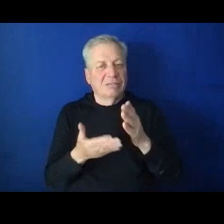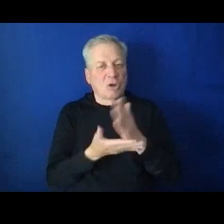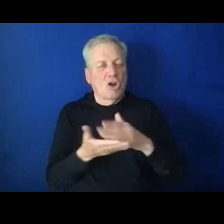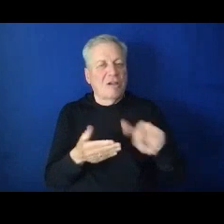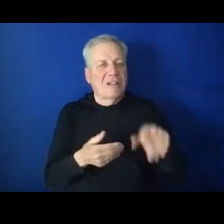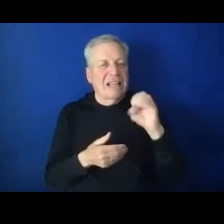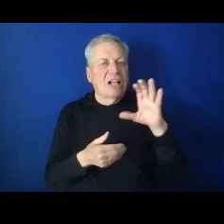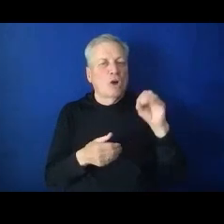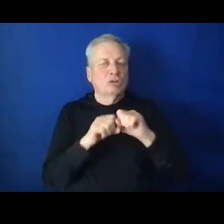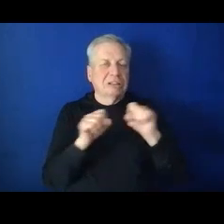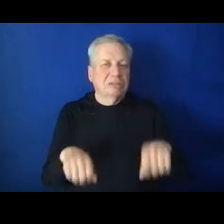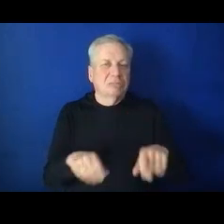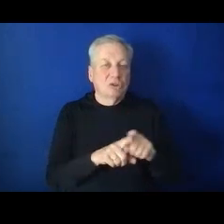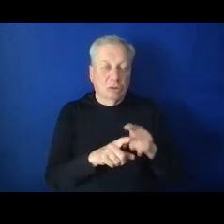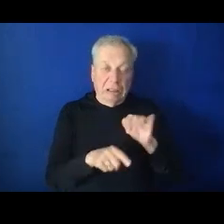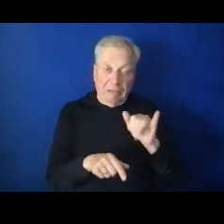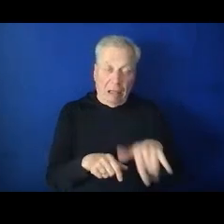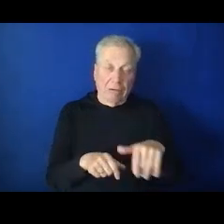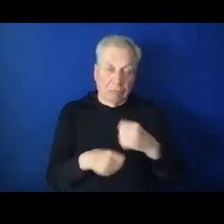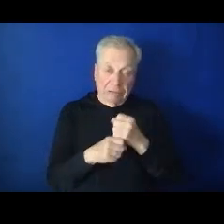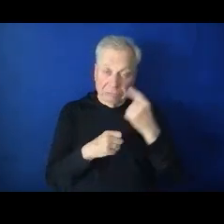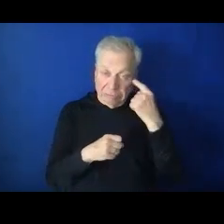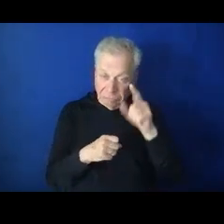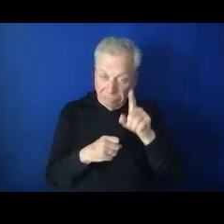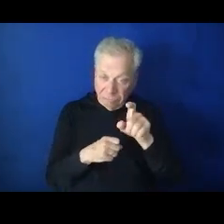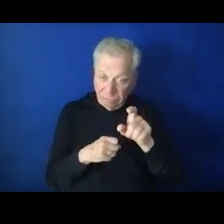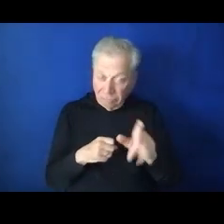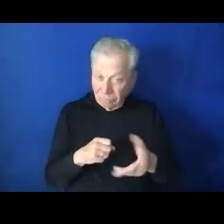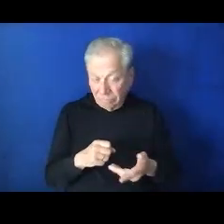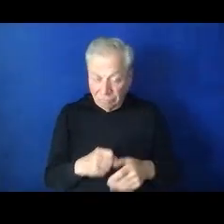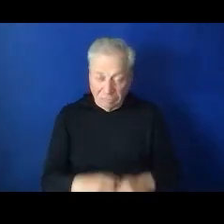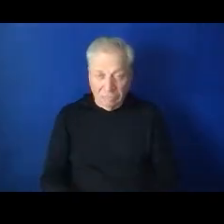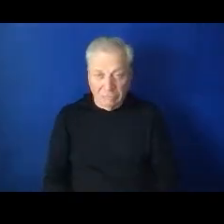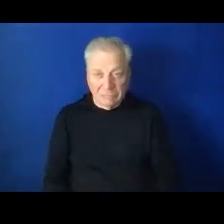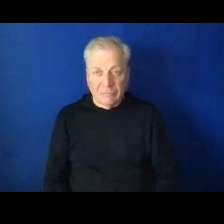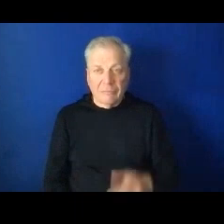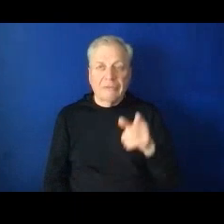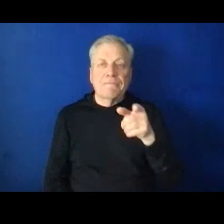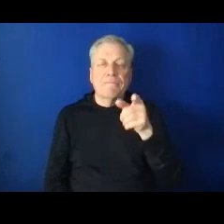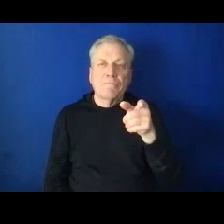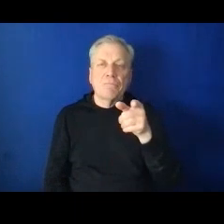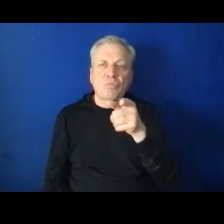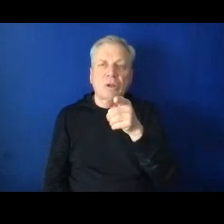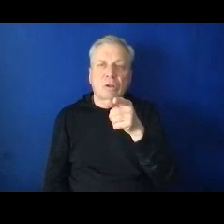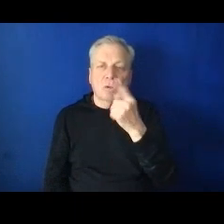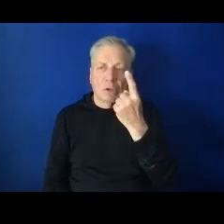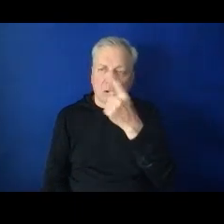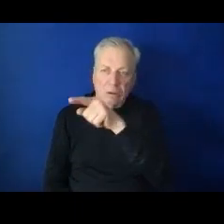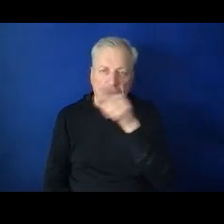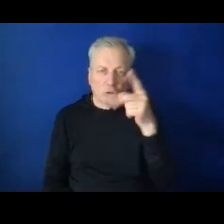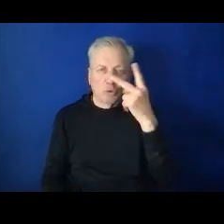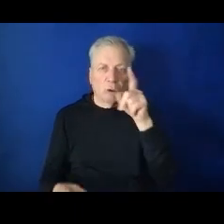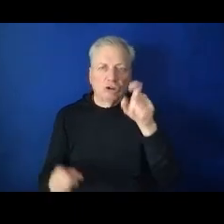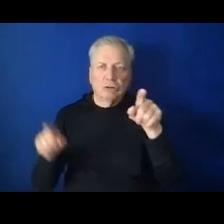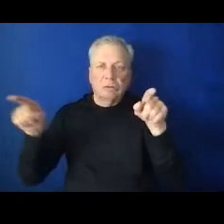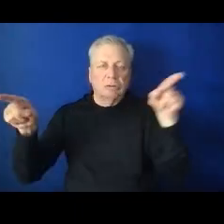that makes sense. We get 2, one there and one there.